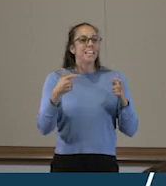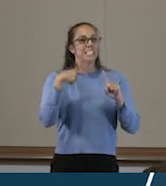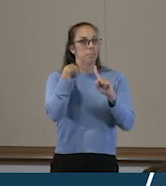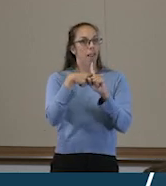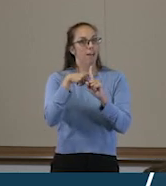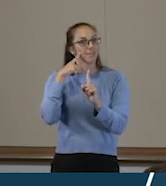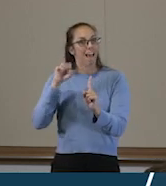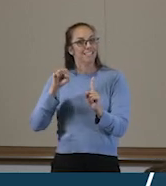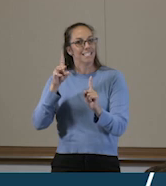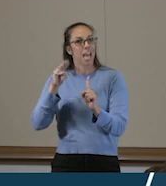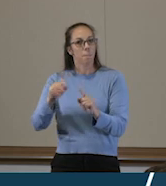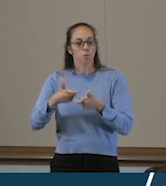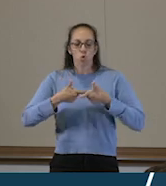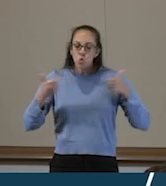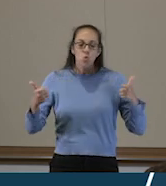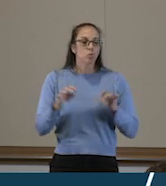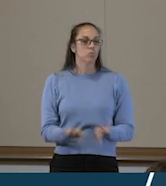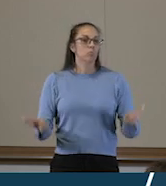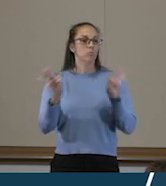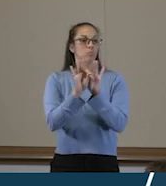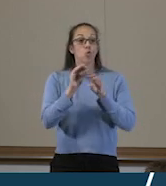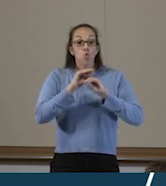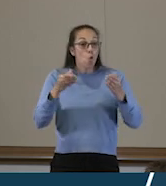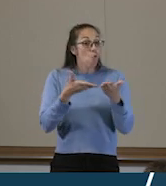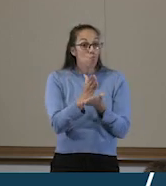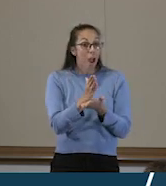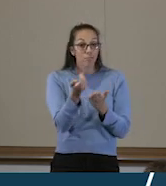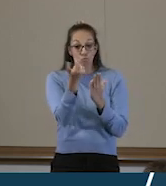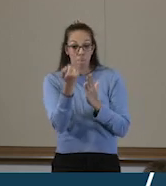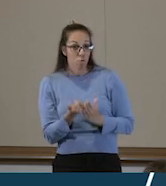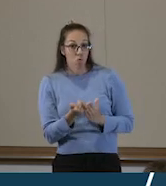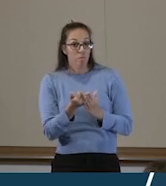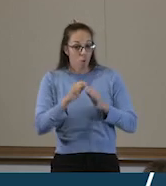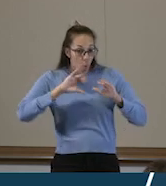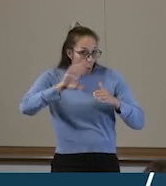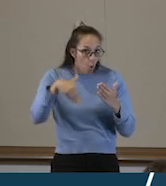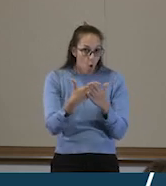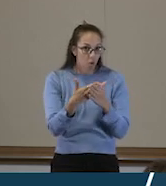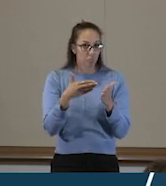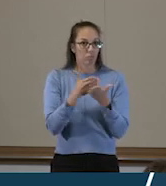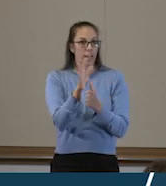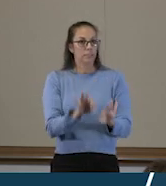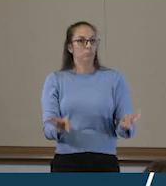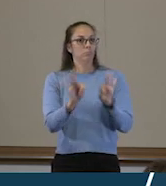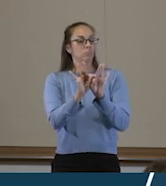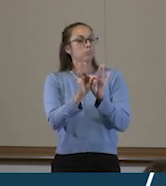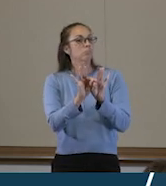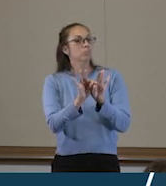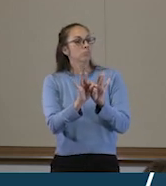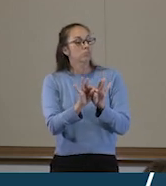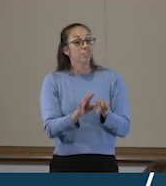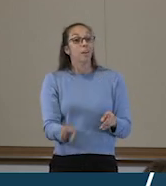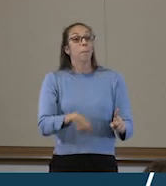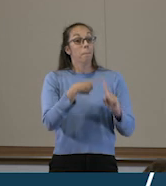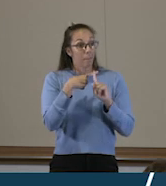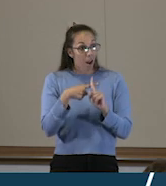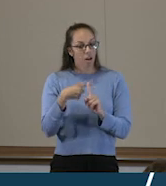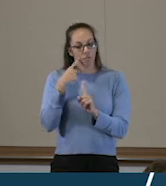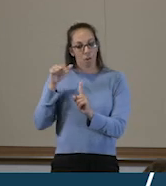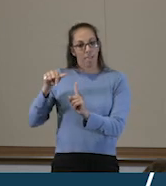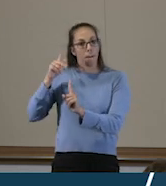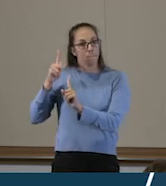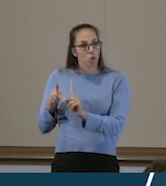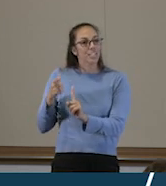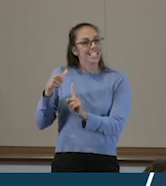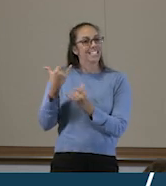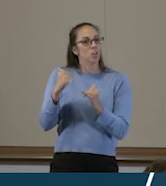SDM, because no rights are removed. And the individual is able to keep their rights intact while still having the